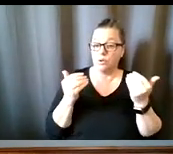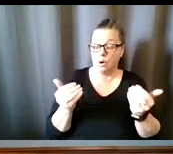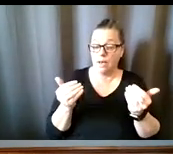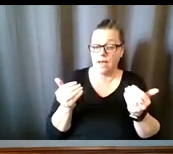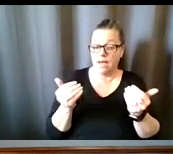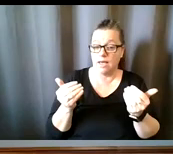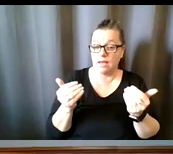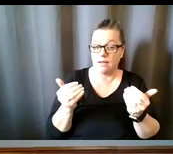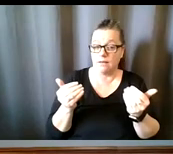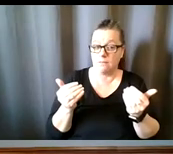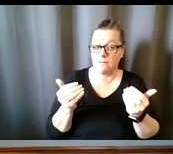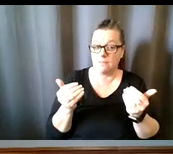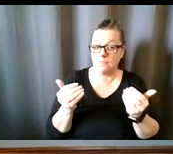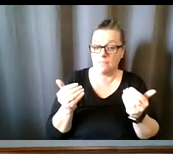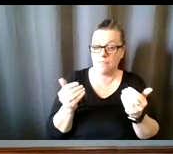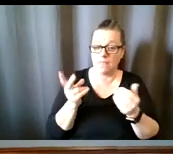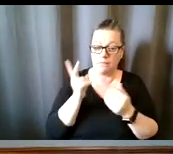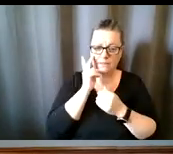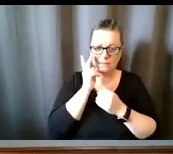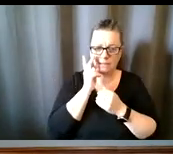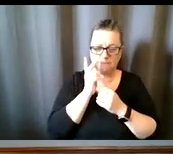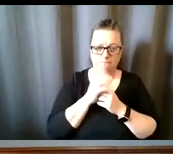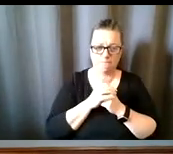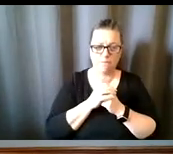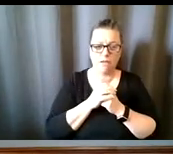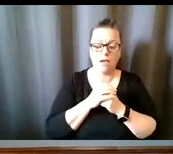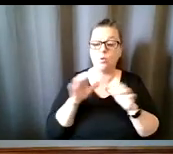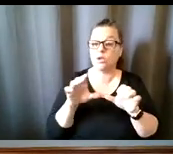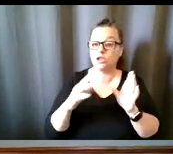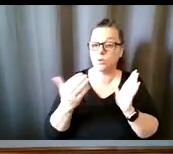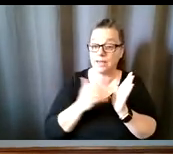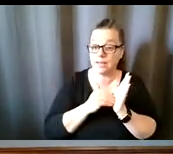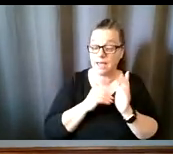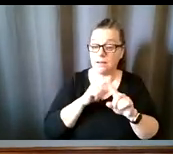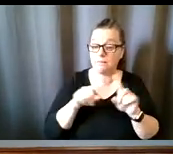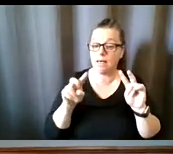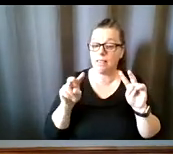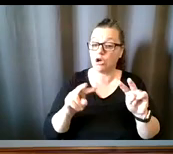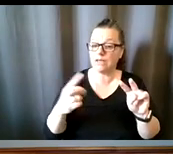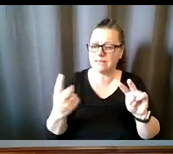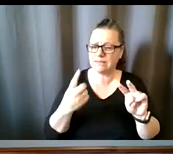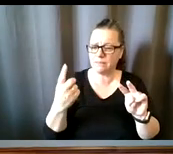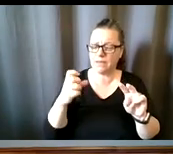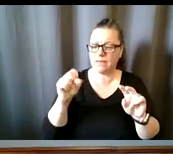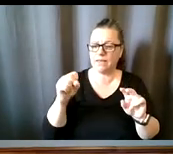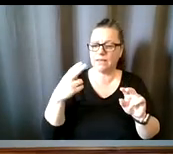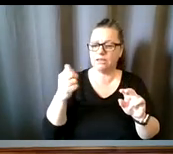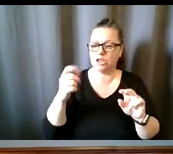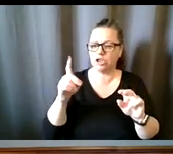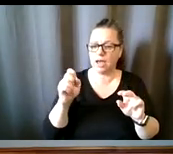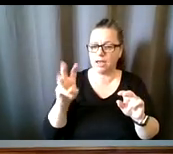and let's see. Here we go. We're going to do it again, but we're going to look at something. It's a shadow board, a silhouette